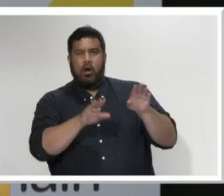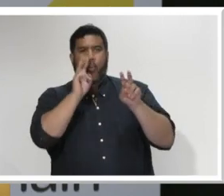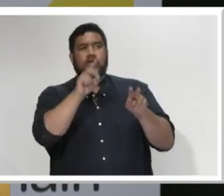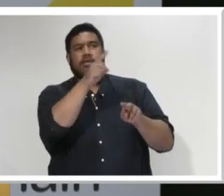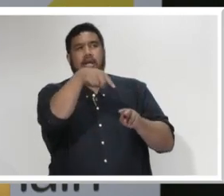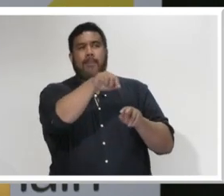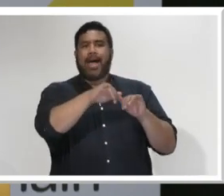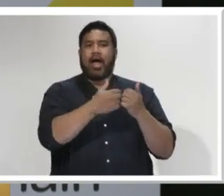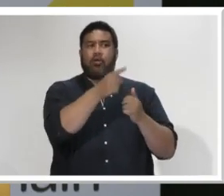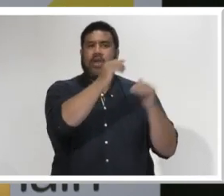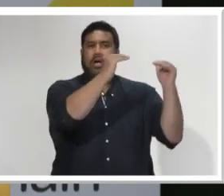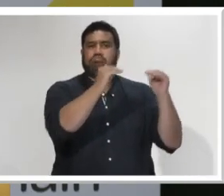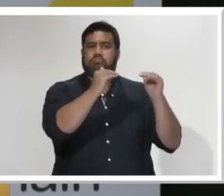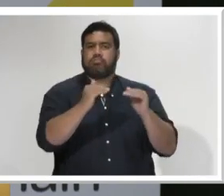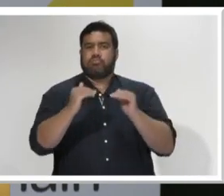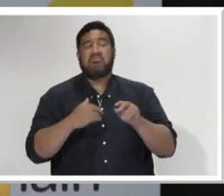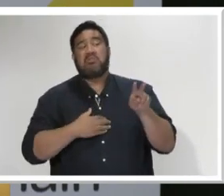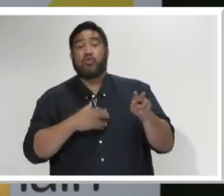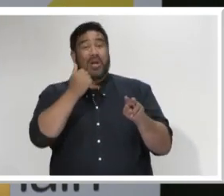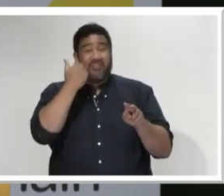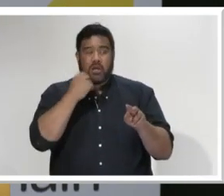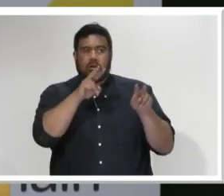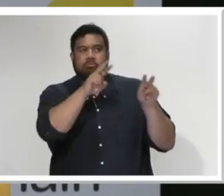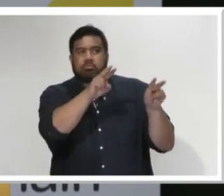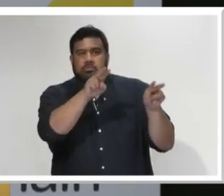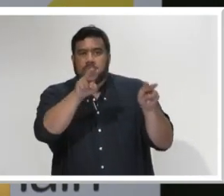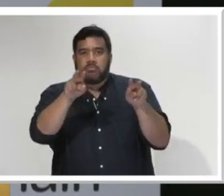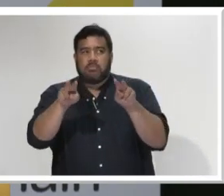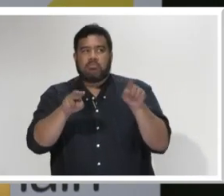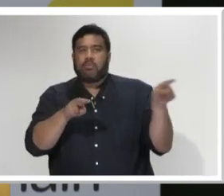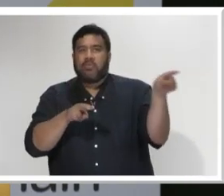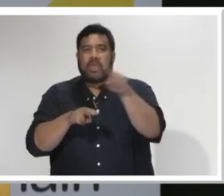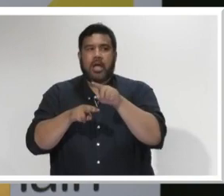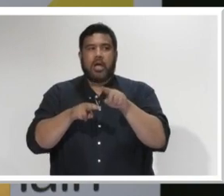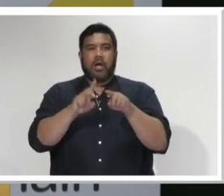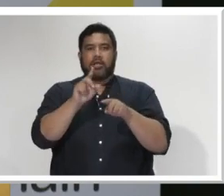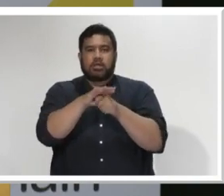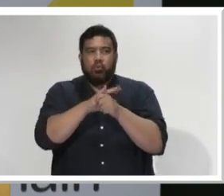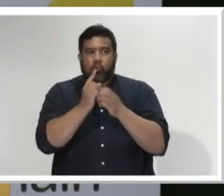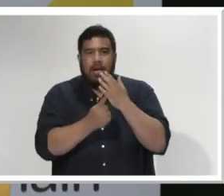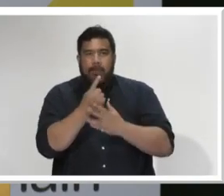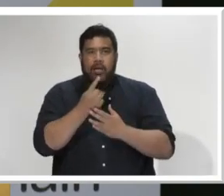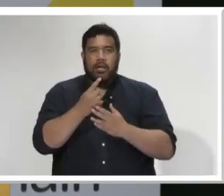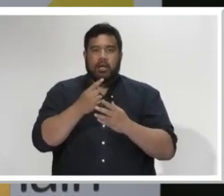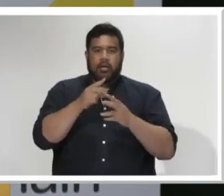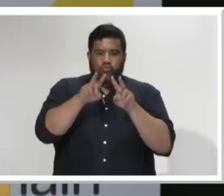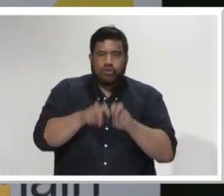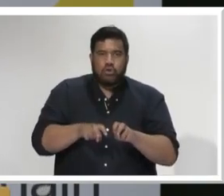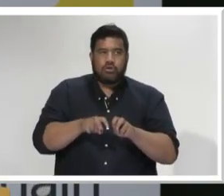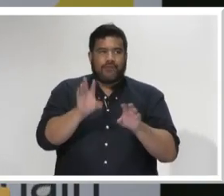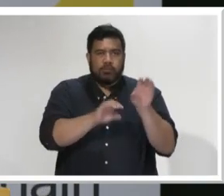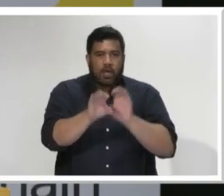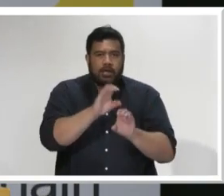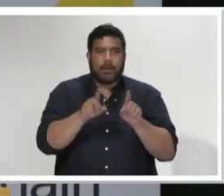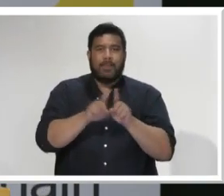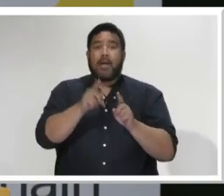situation. So we're constantly scanning, every day scanning the evidence and the literature, and also the media, to find